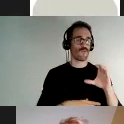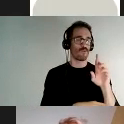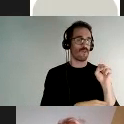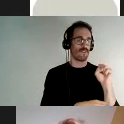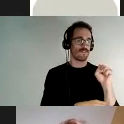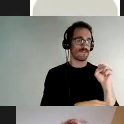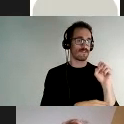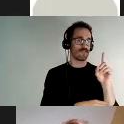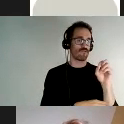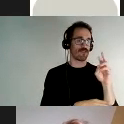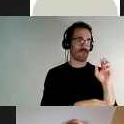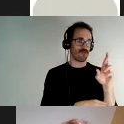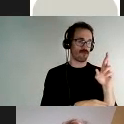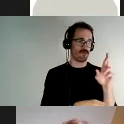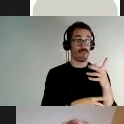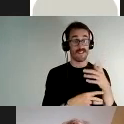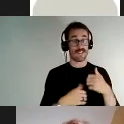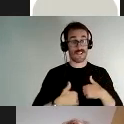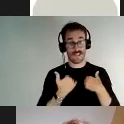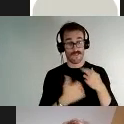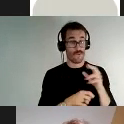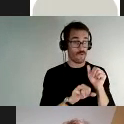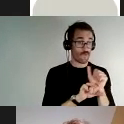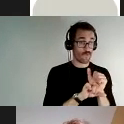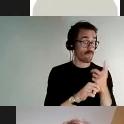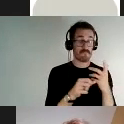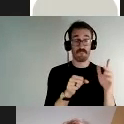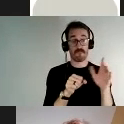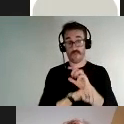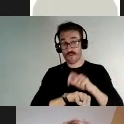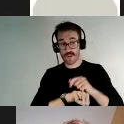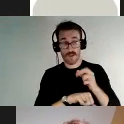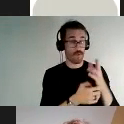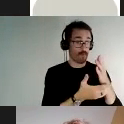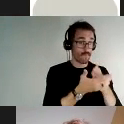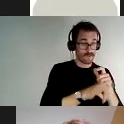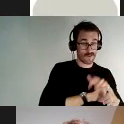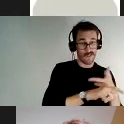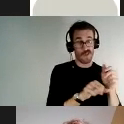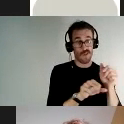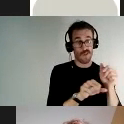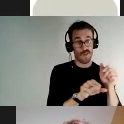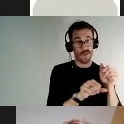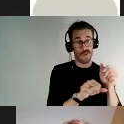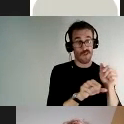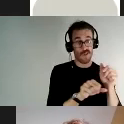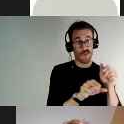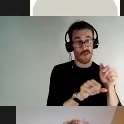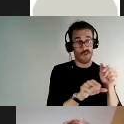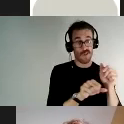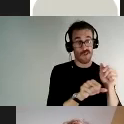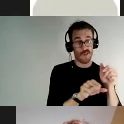cross-dresser. And these are people who live or work part-time or full-time in an expression of gender